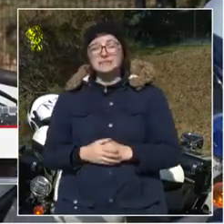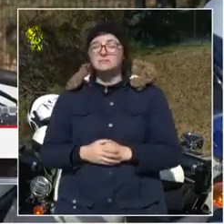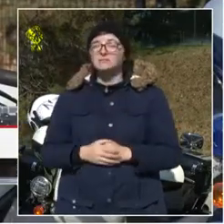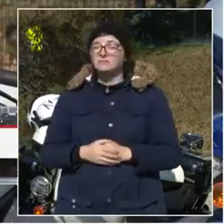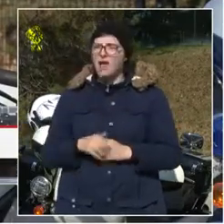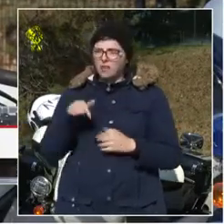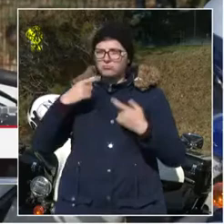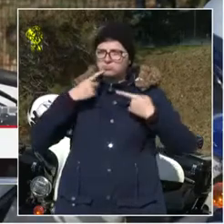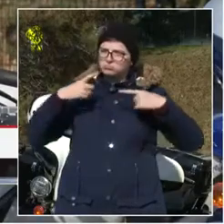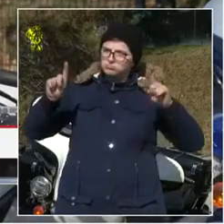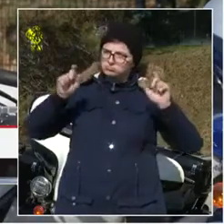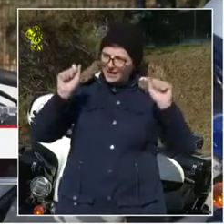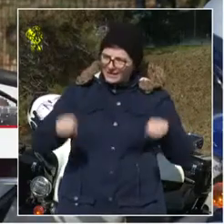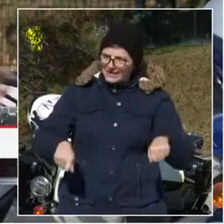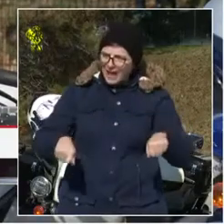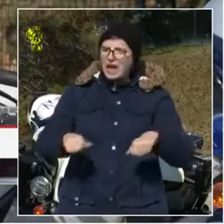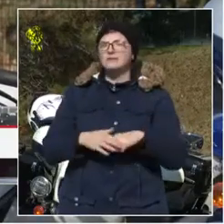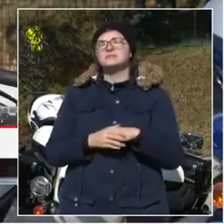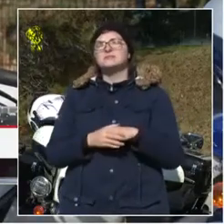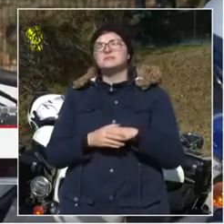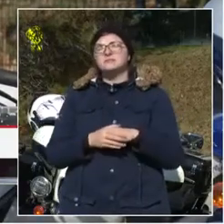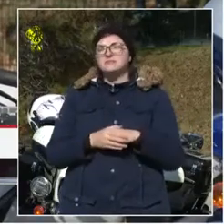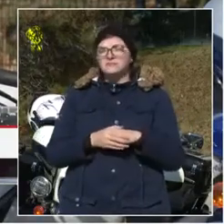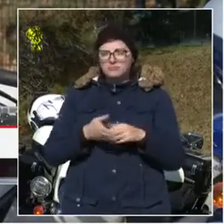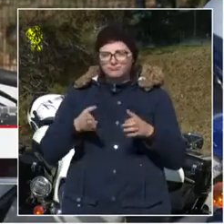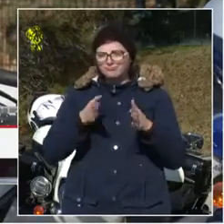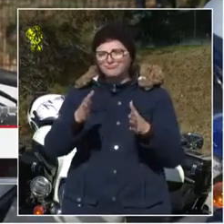is achievable through Vision Zero road design,